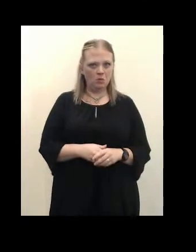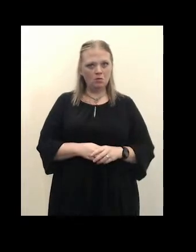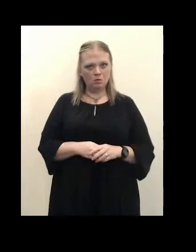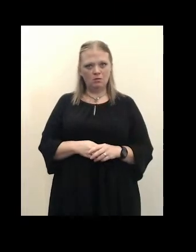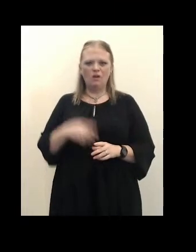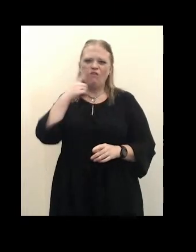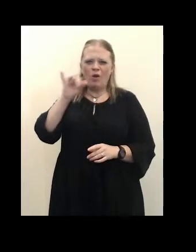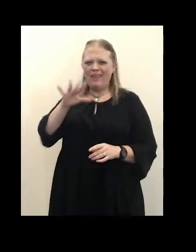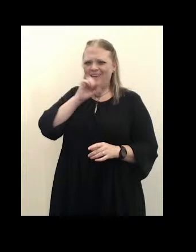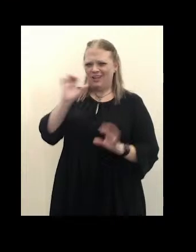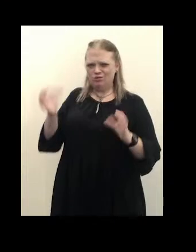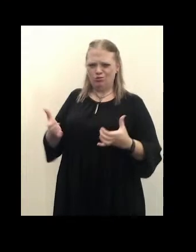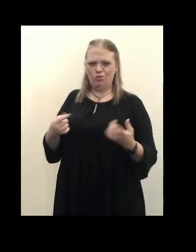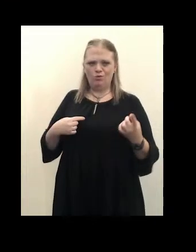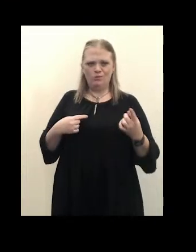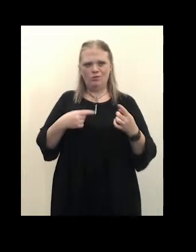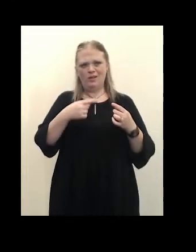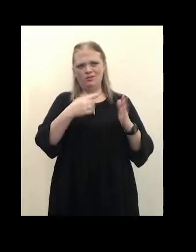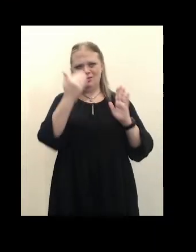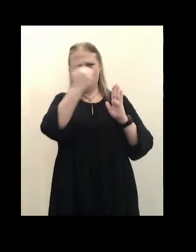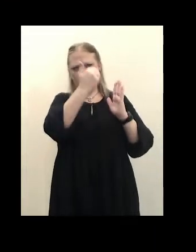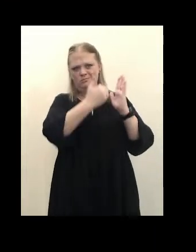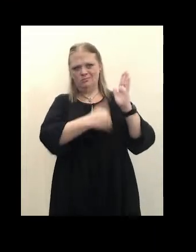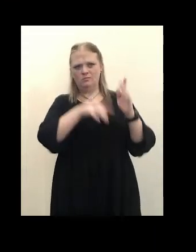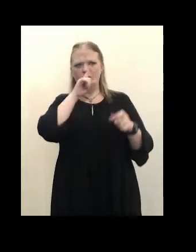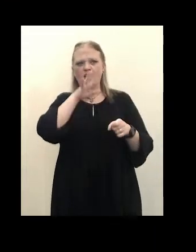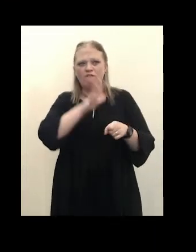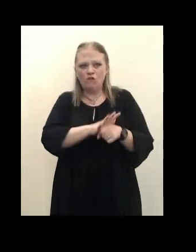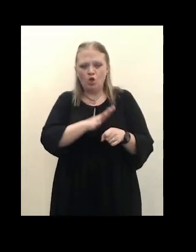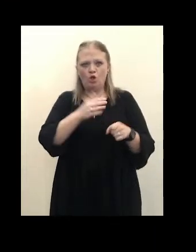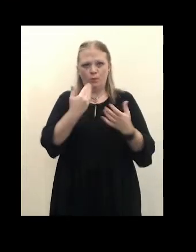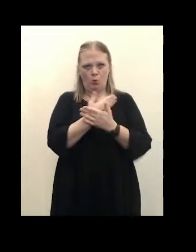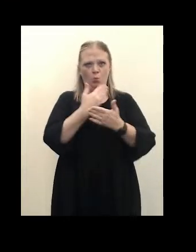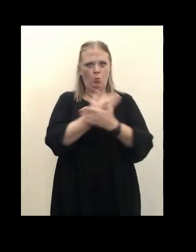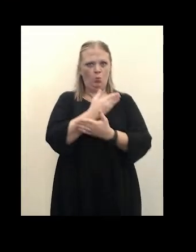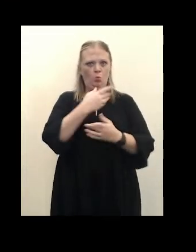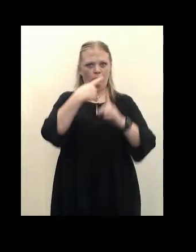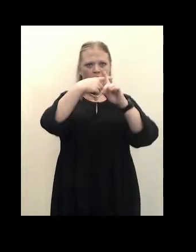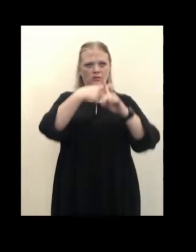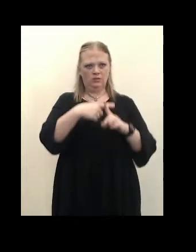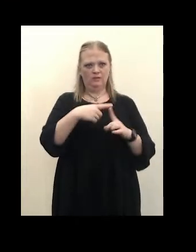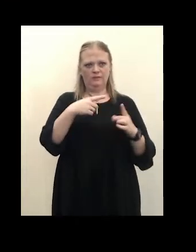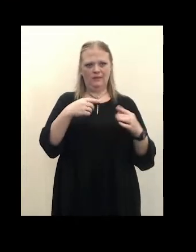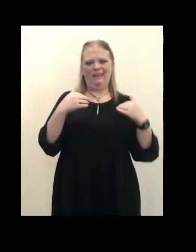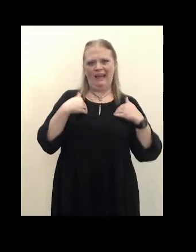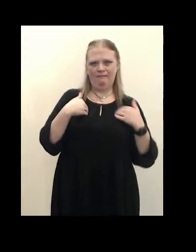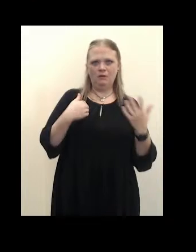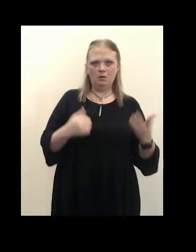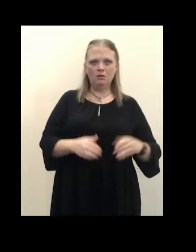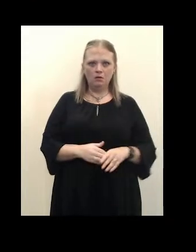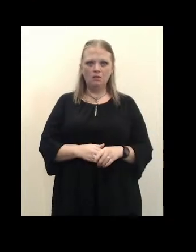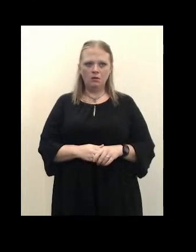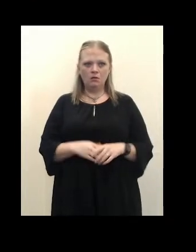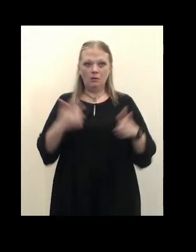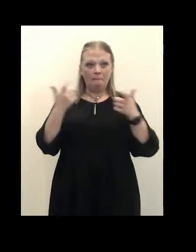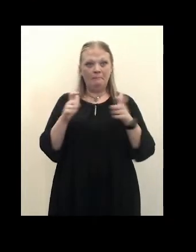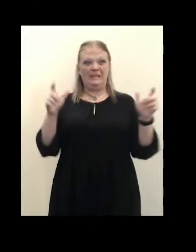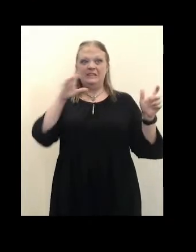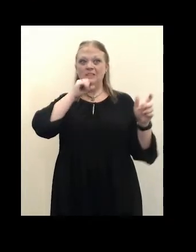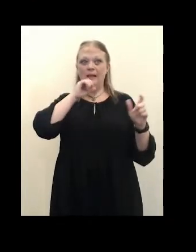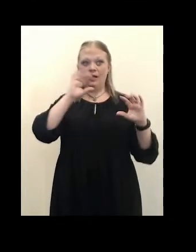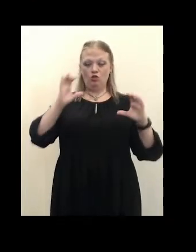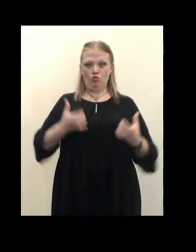goes through the numbers of confirmed new cases per age group. And you'll see that the largest age group, based